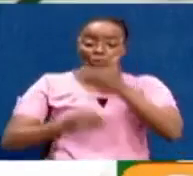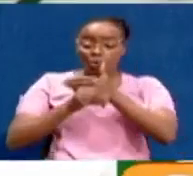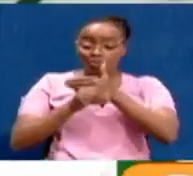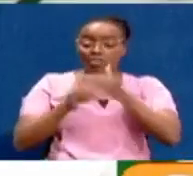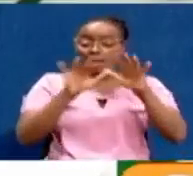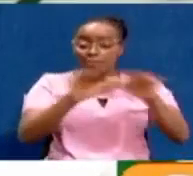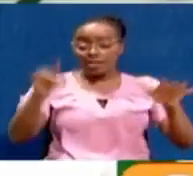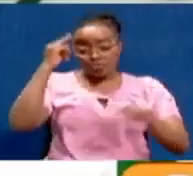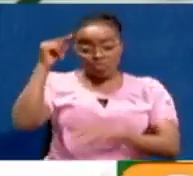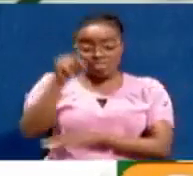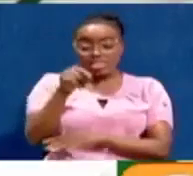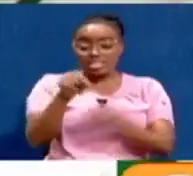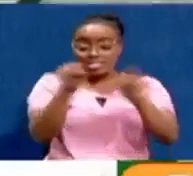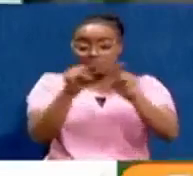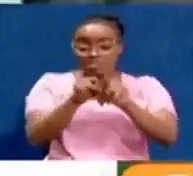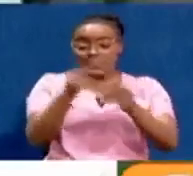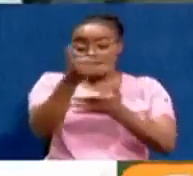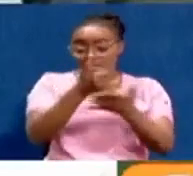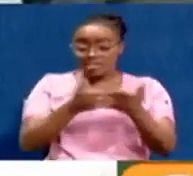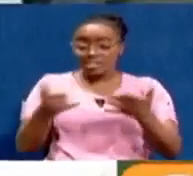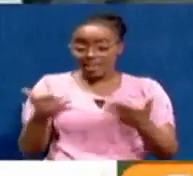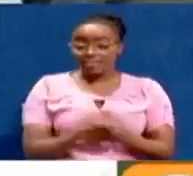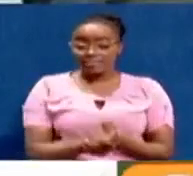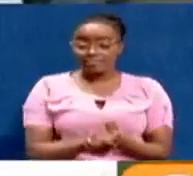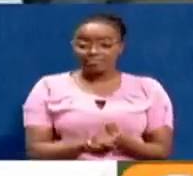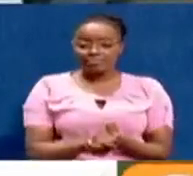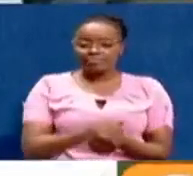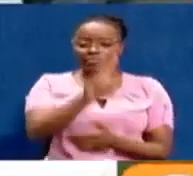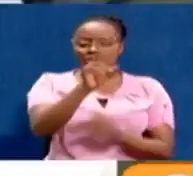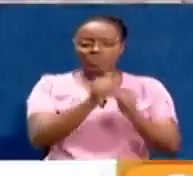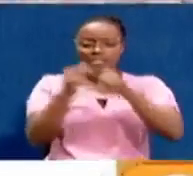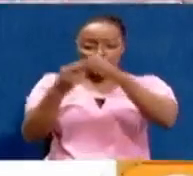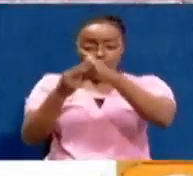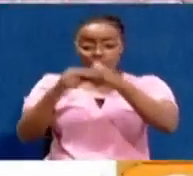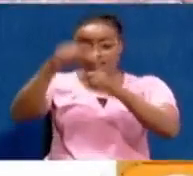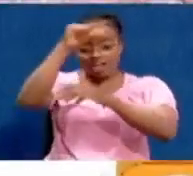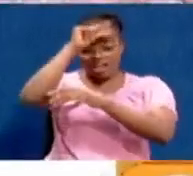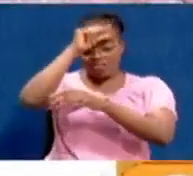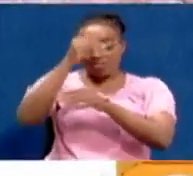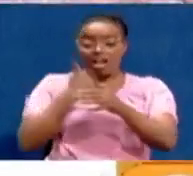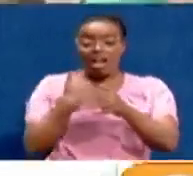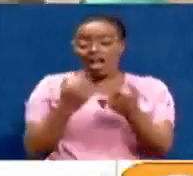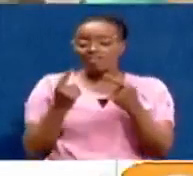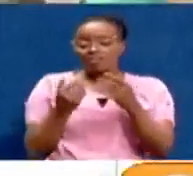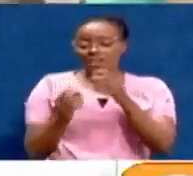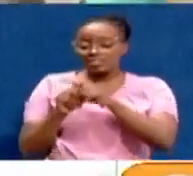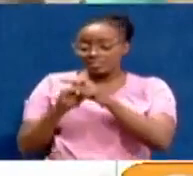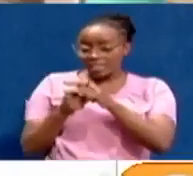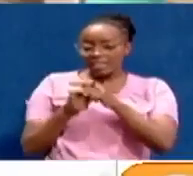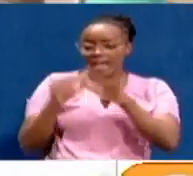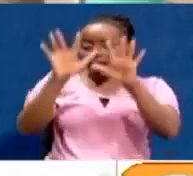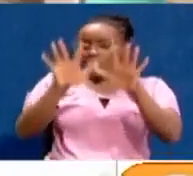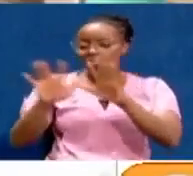that same design. In 2017, the government rolled out Buy